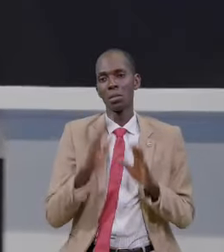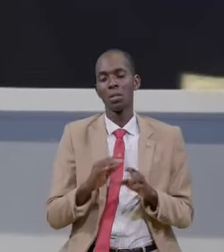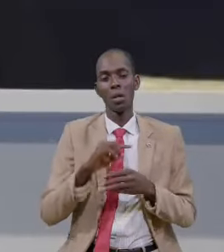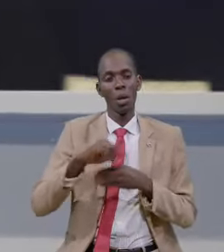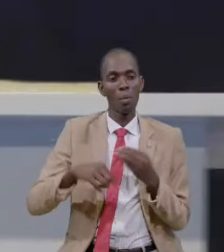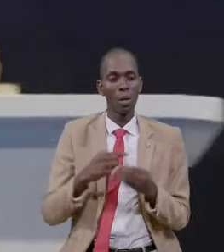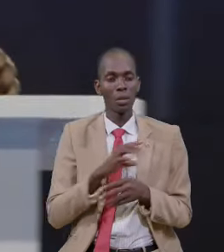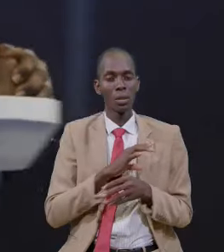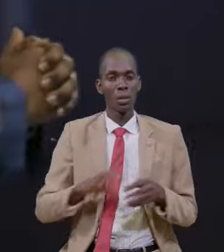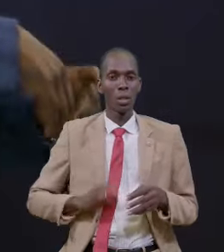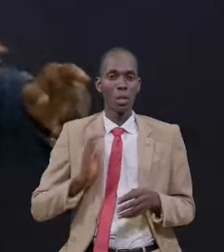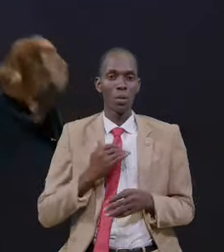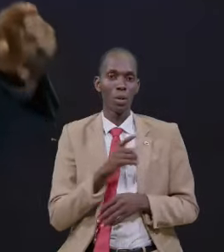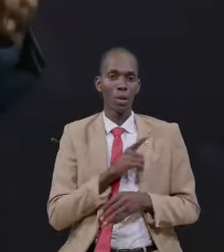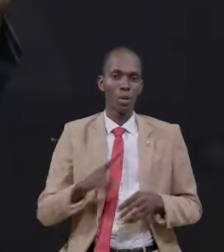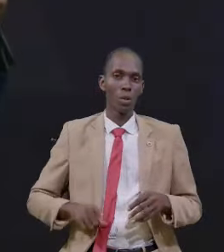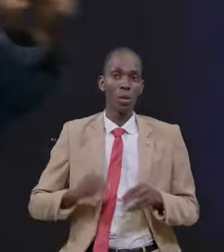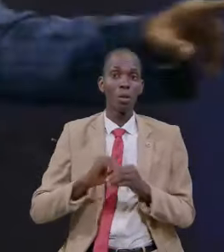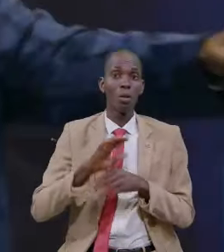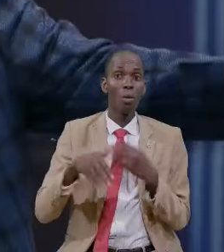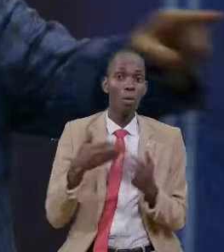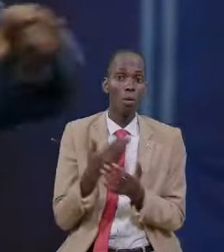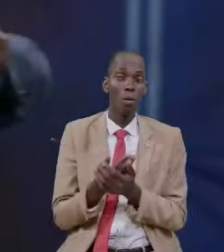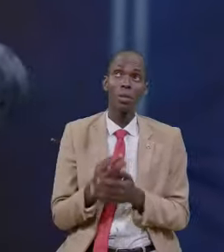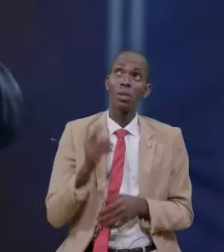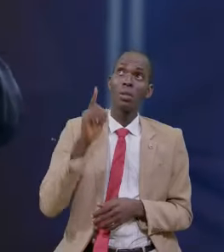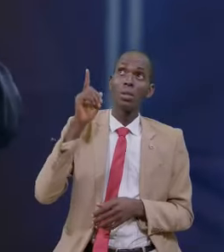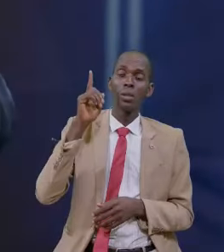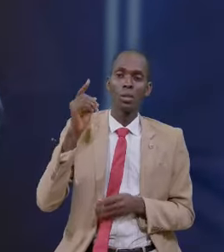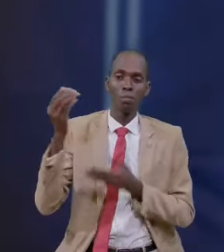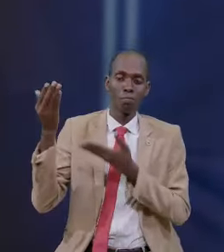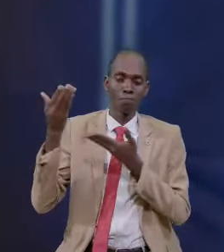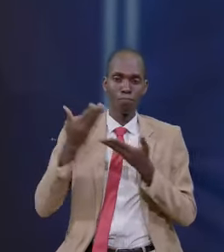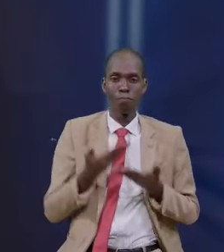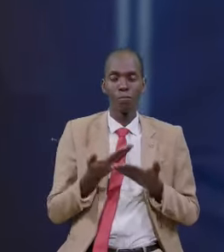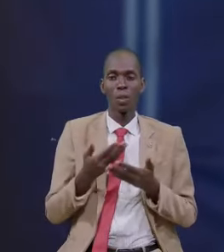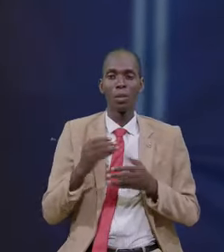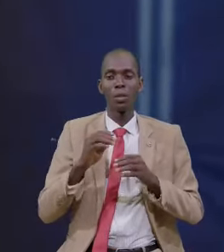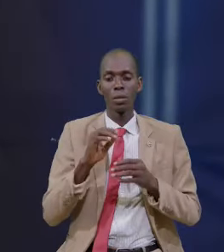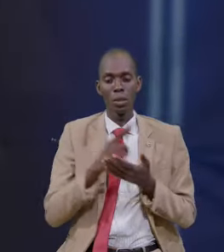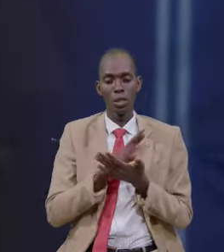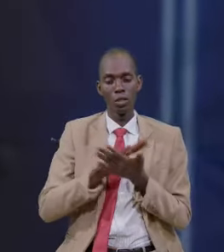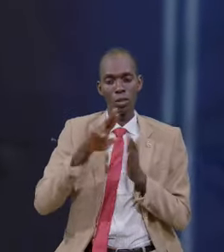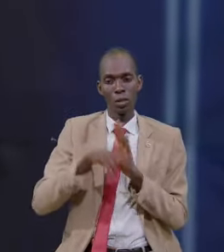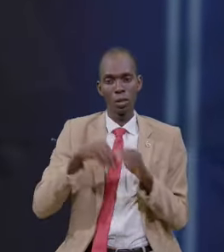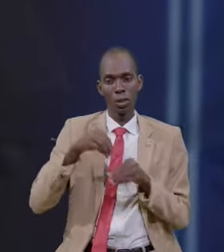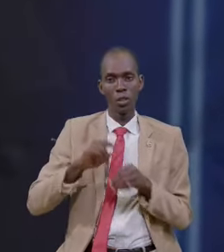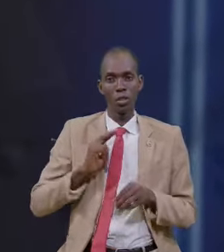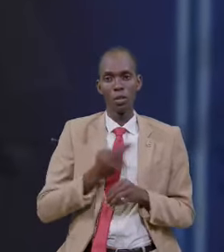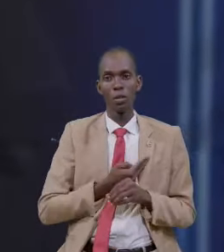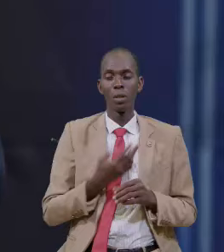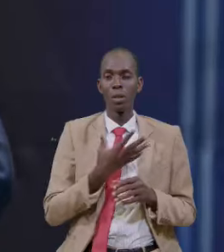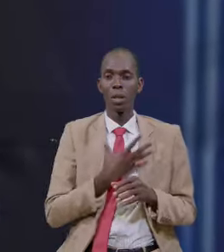that all in all, he imputes righteousness unto us. He imparts strength